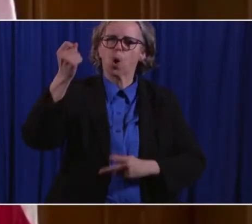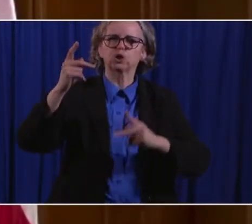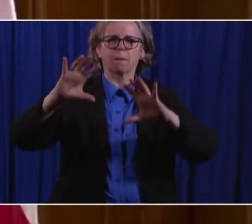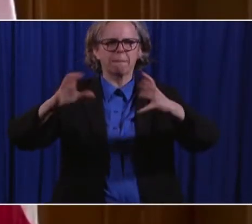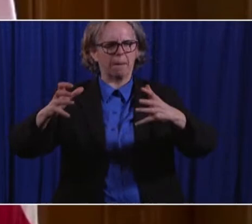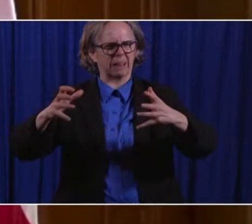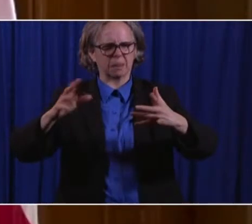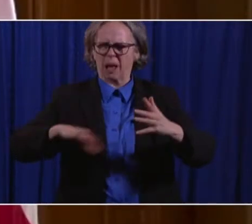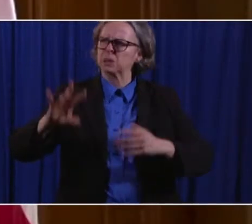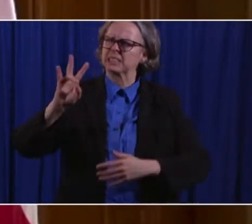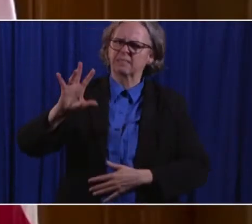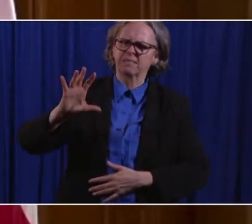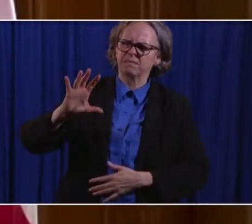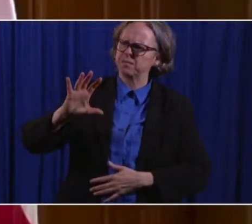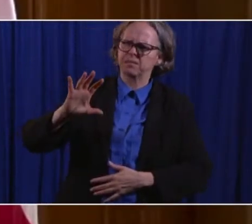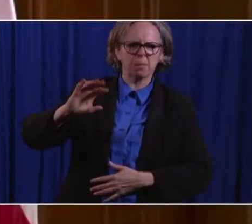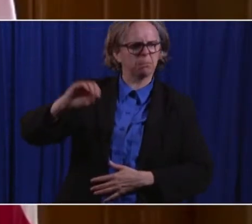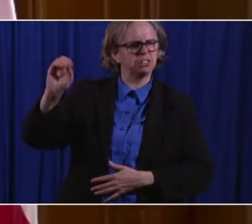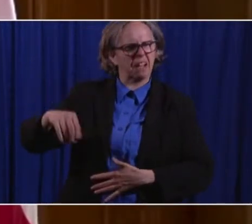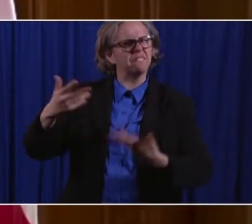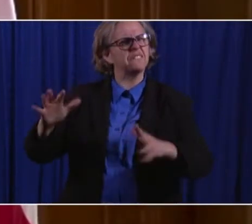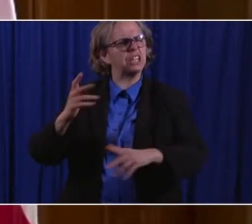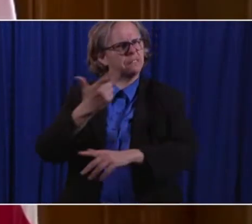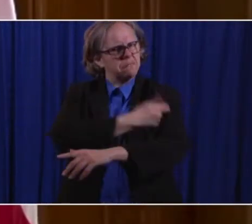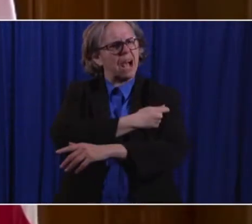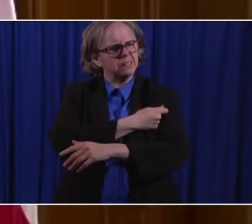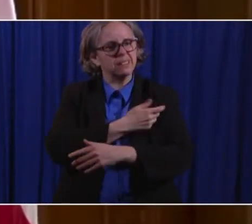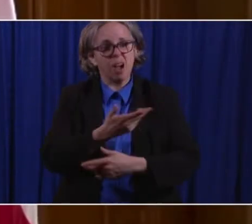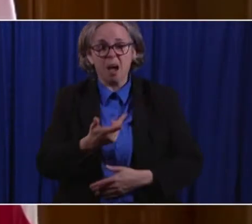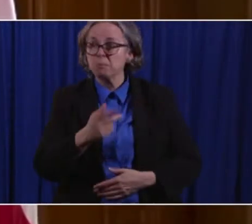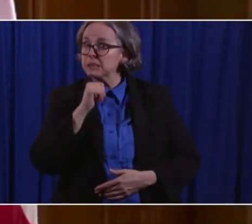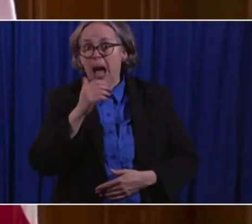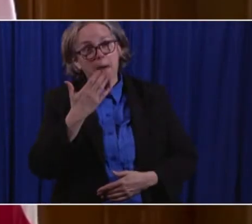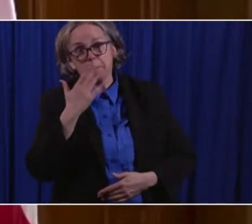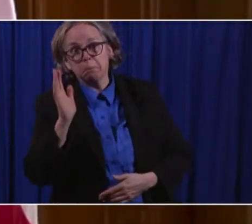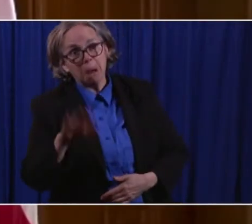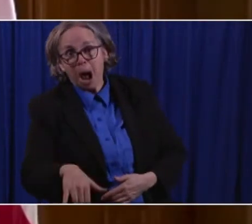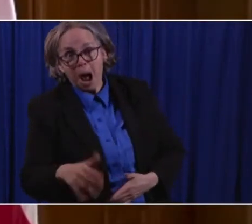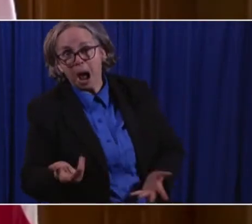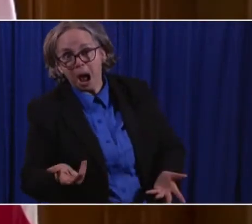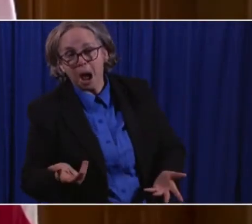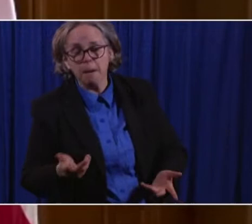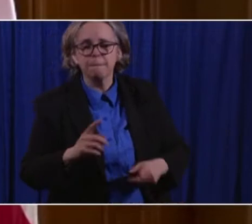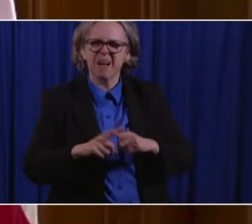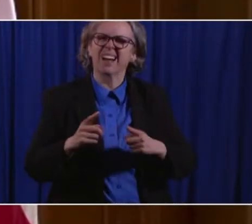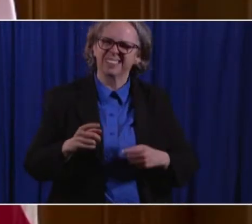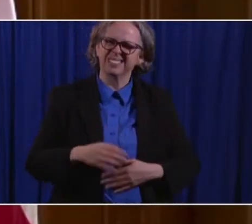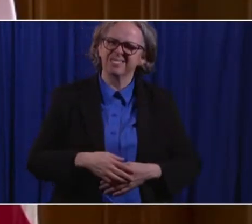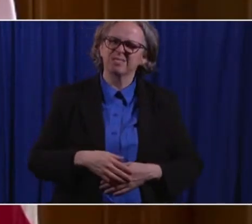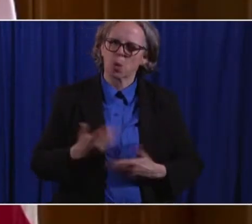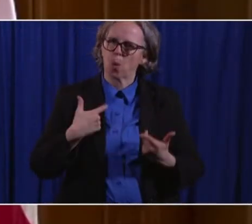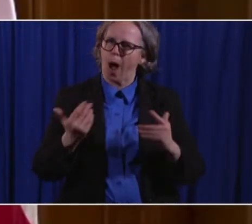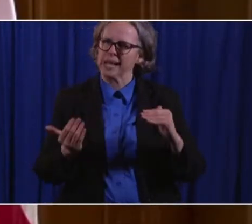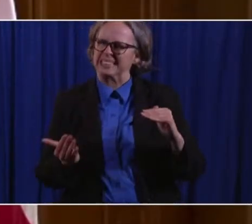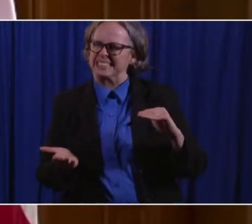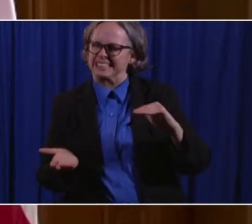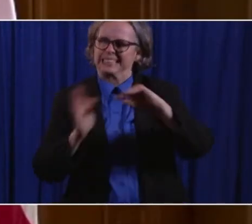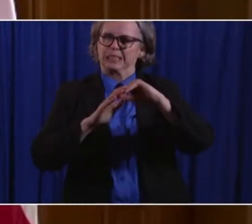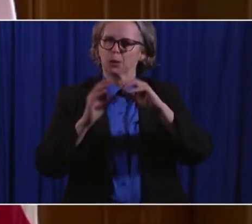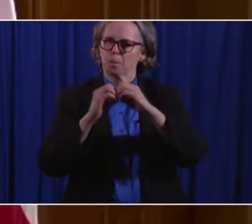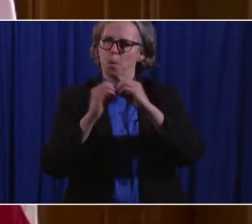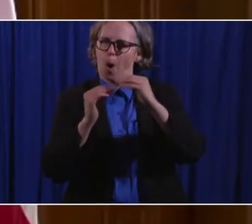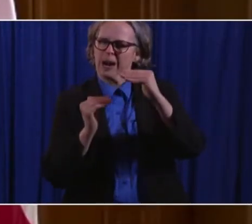not bad numbers, but we obviously want to have them higher. If you look at it now, I think I looked at it this morning, and if you